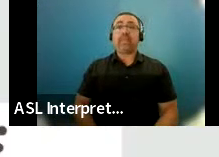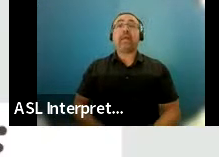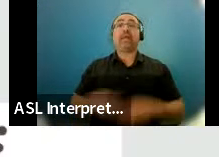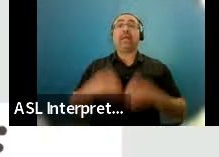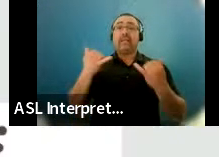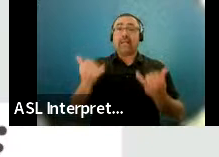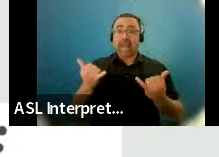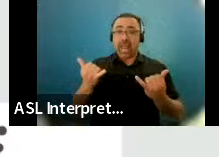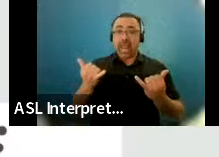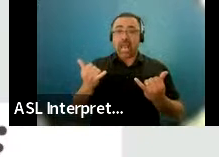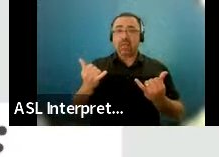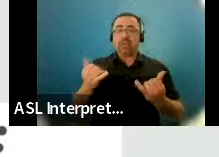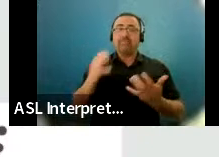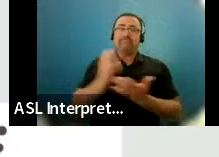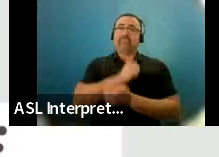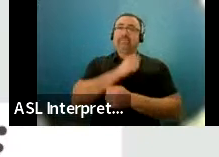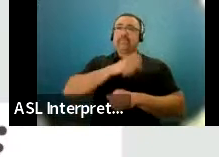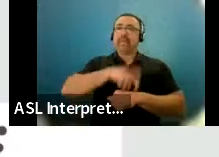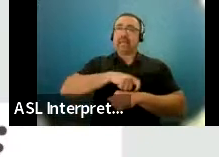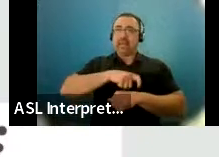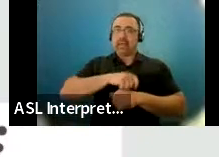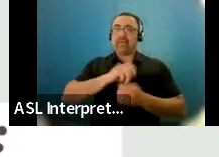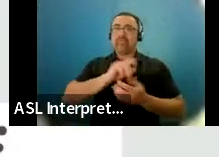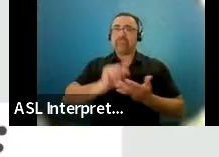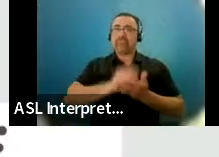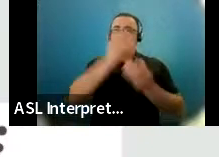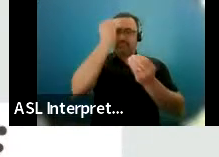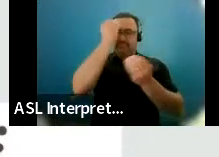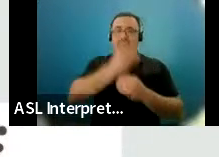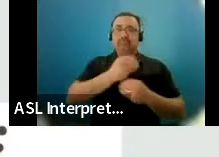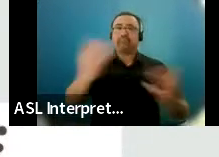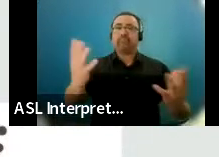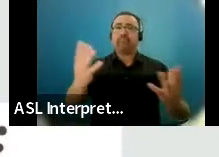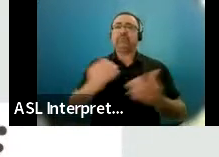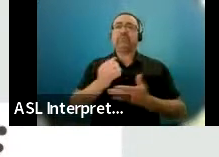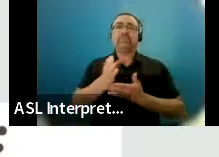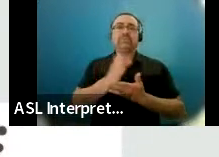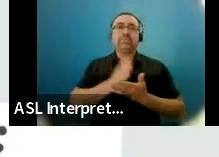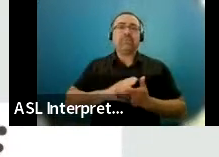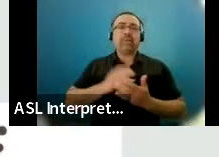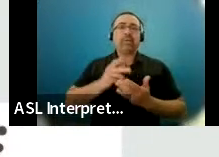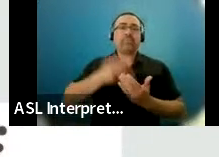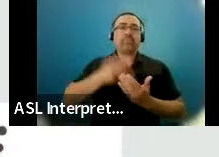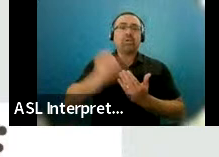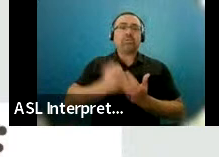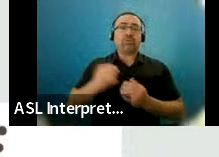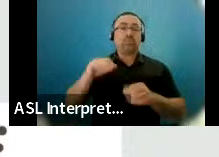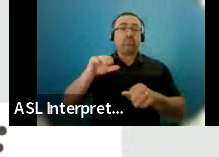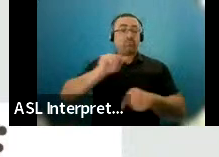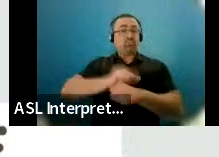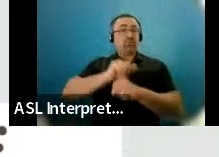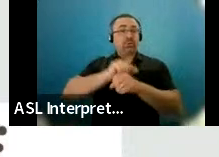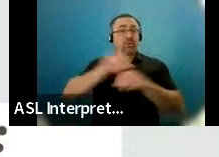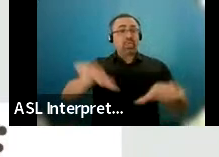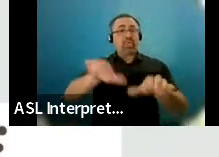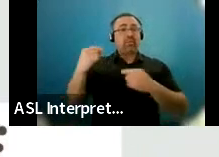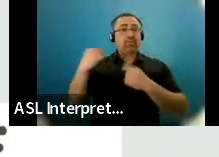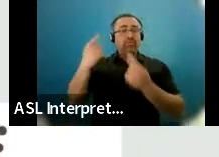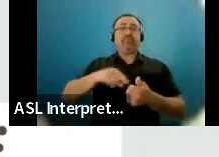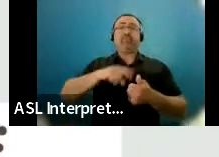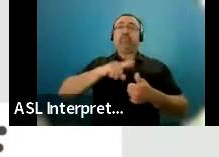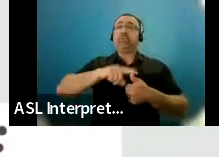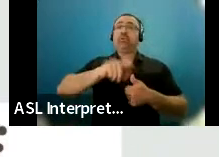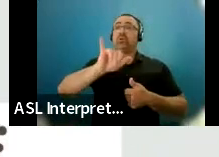Now we wanted to take the time to tell you a little bit about some of the projects we are working on. One of them includes the